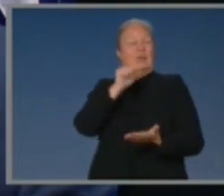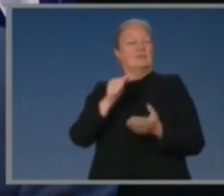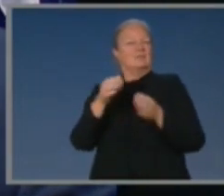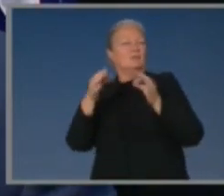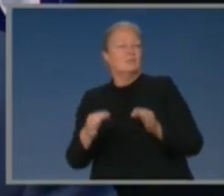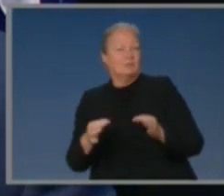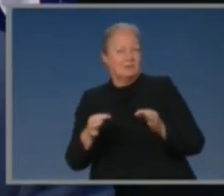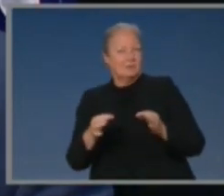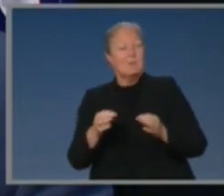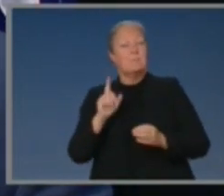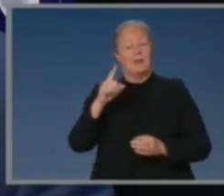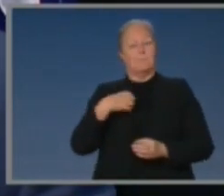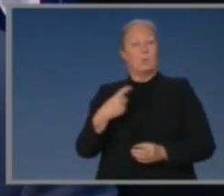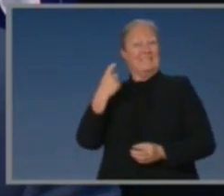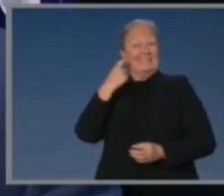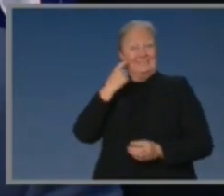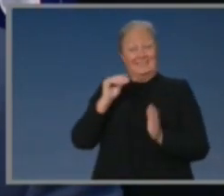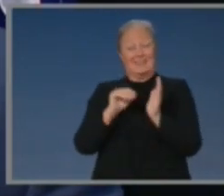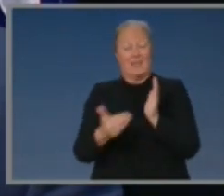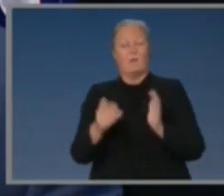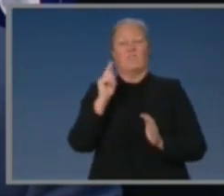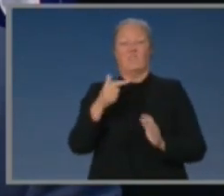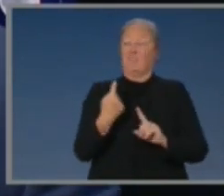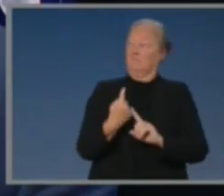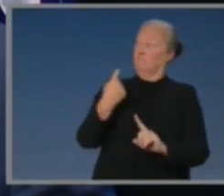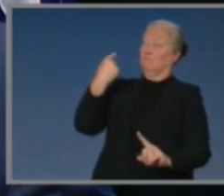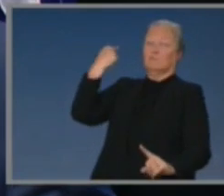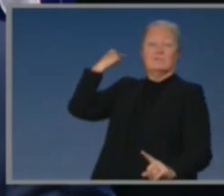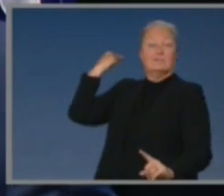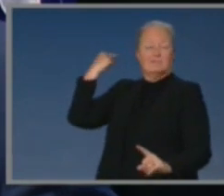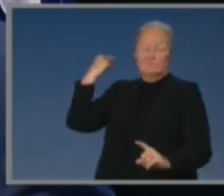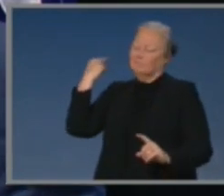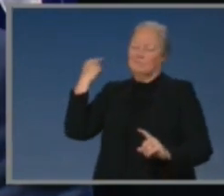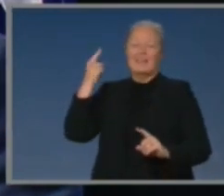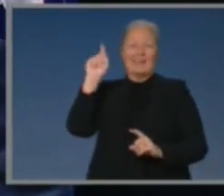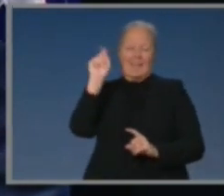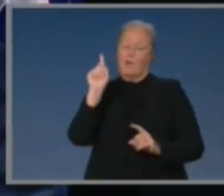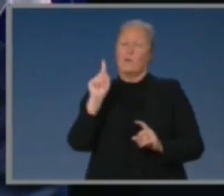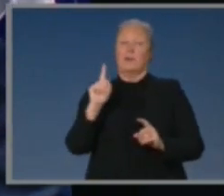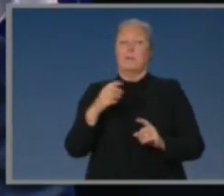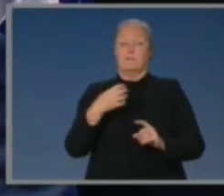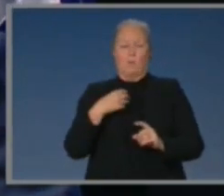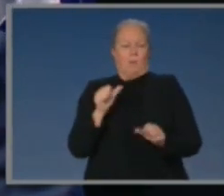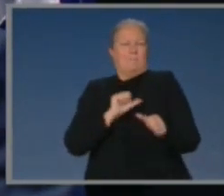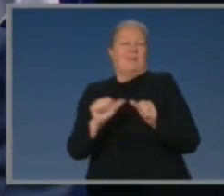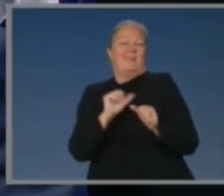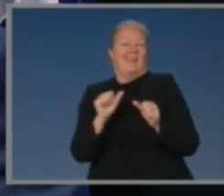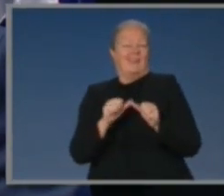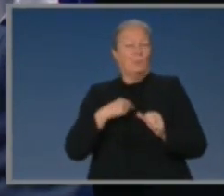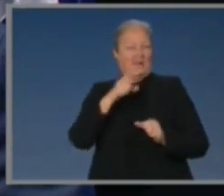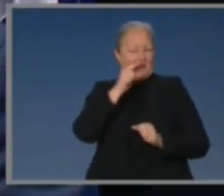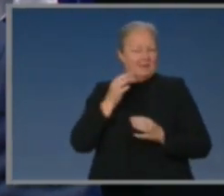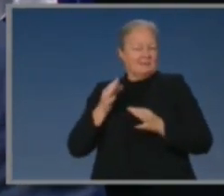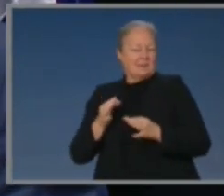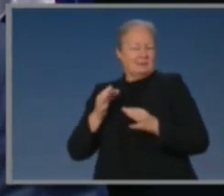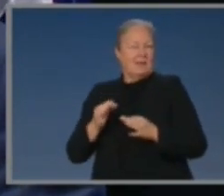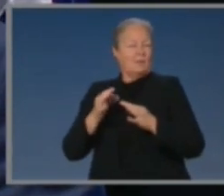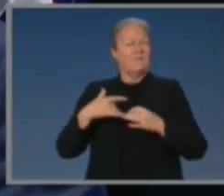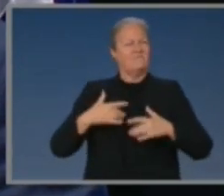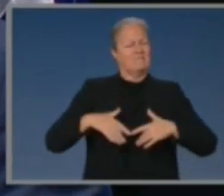things that we saw 6 weeks ago. We're in a much stronger position to do that today than we were then, and that gives us the confidence to be able to move